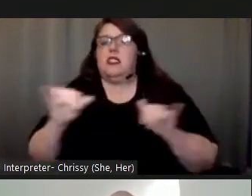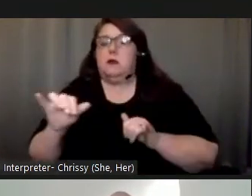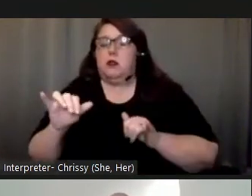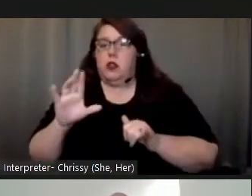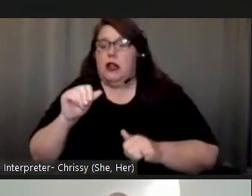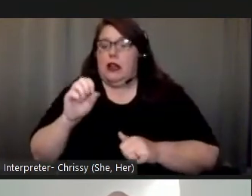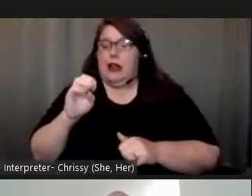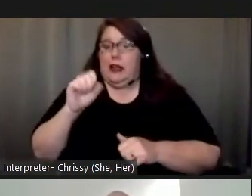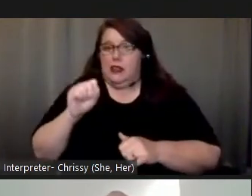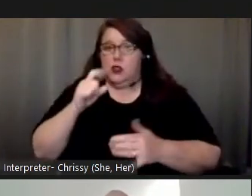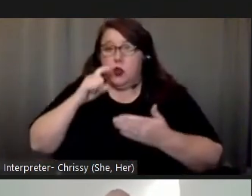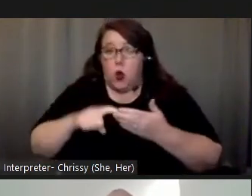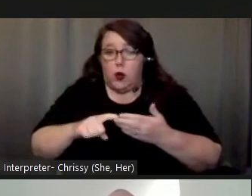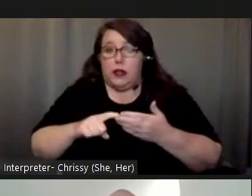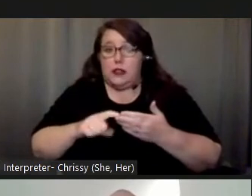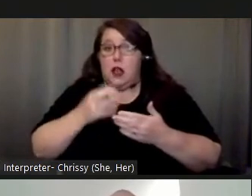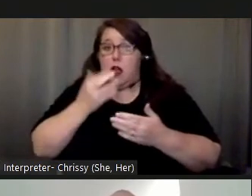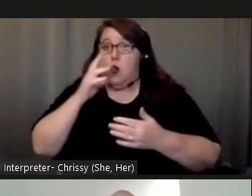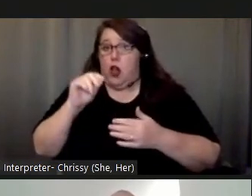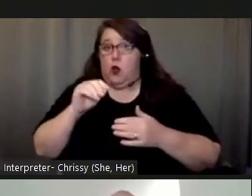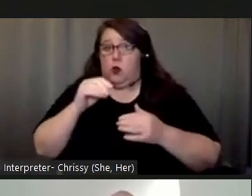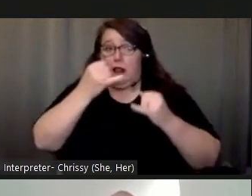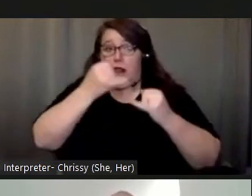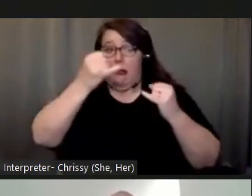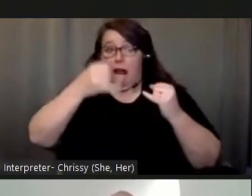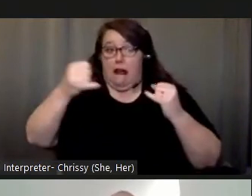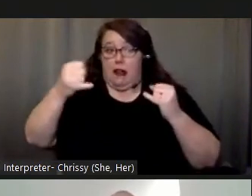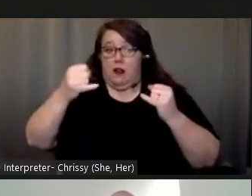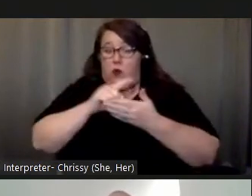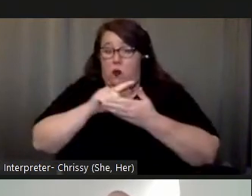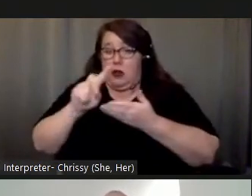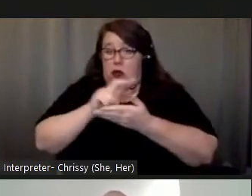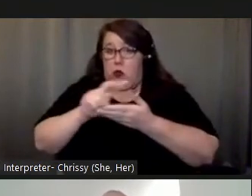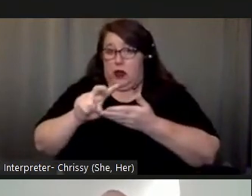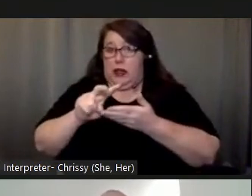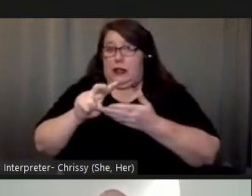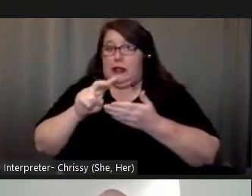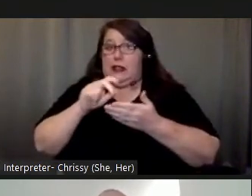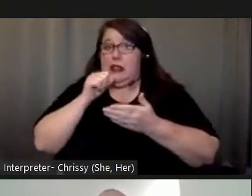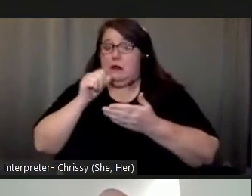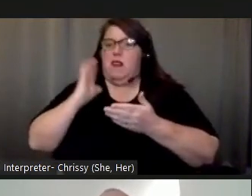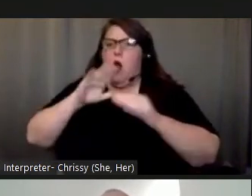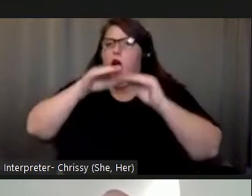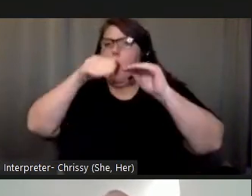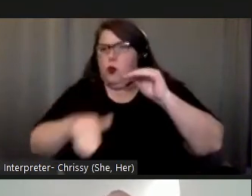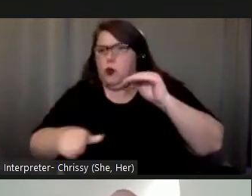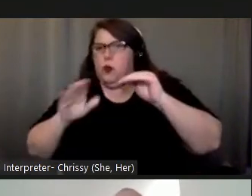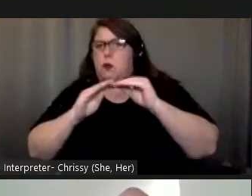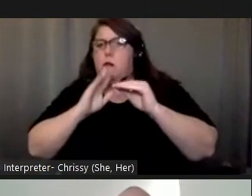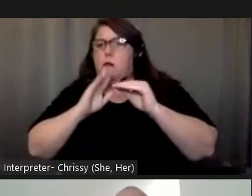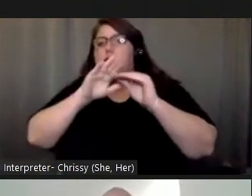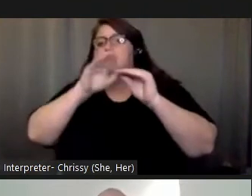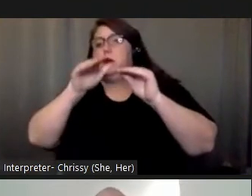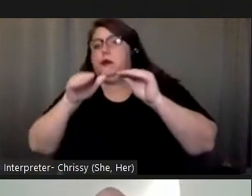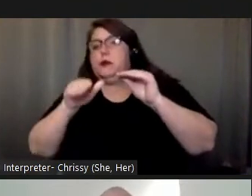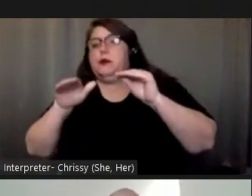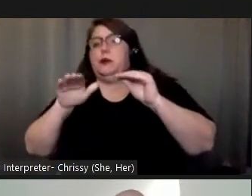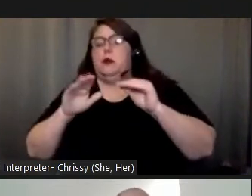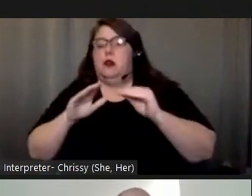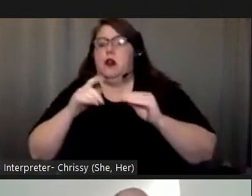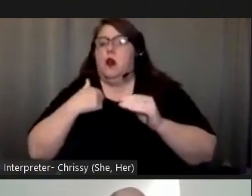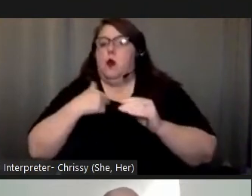that you'll notice is that the steepness of Colorado's line for the last week or so is a little less steep than what we're seeing in the US. Overall, though,